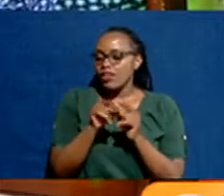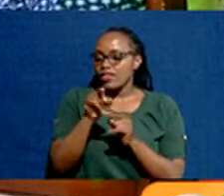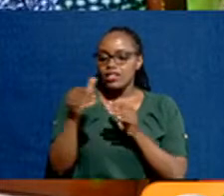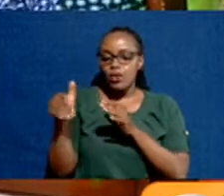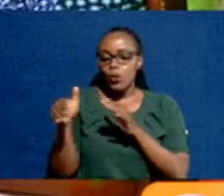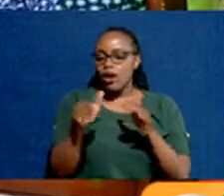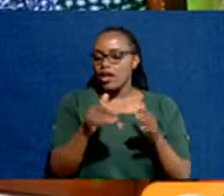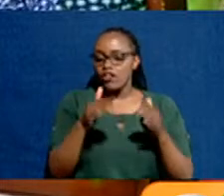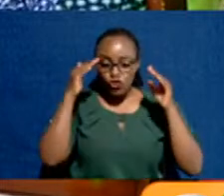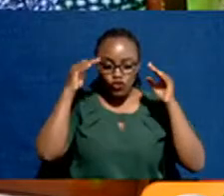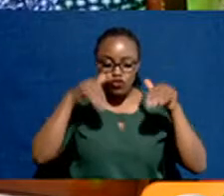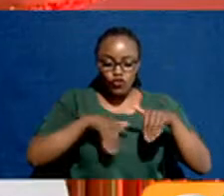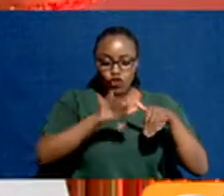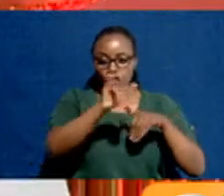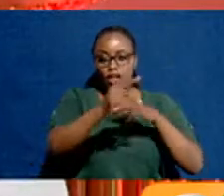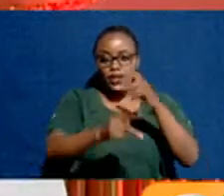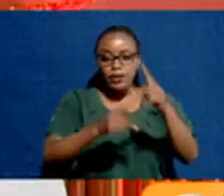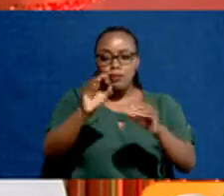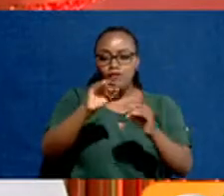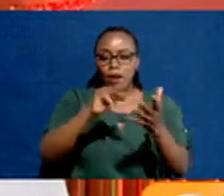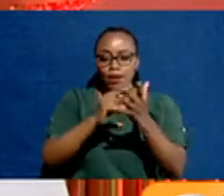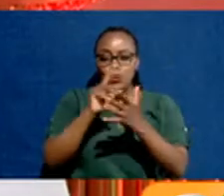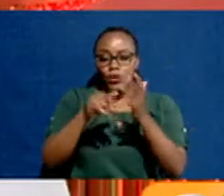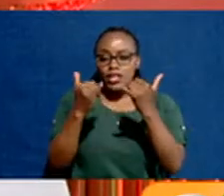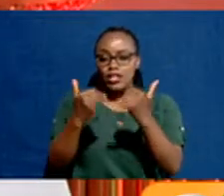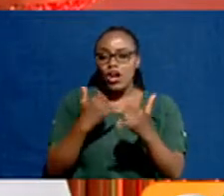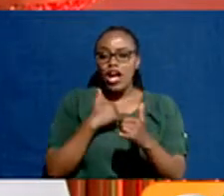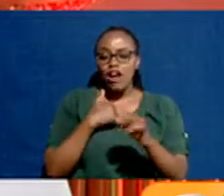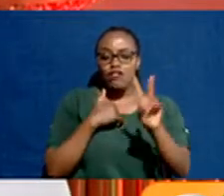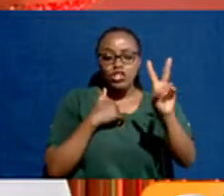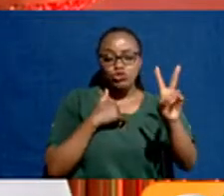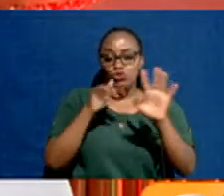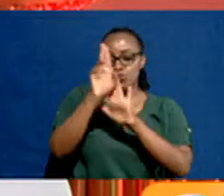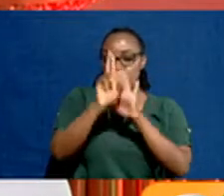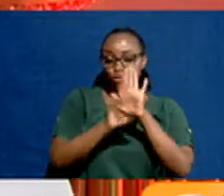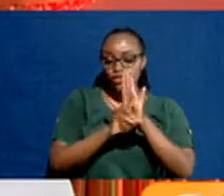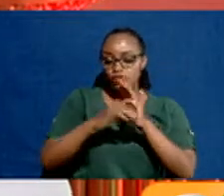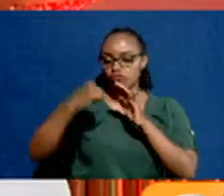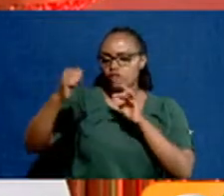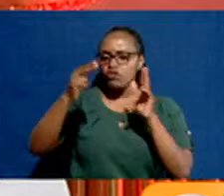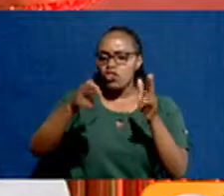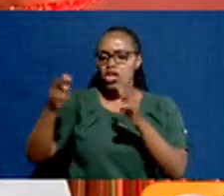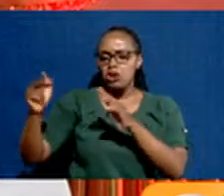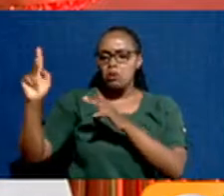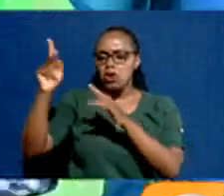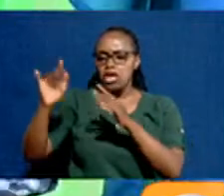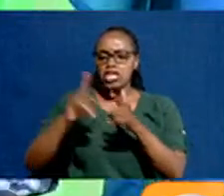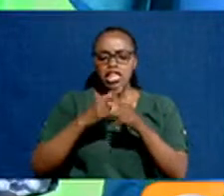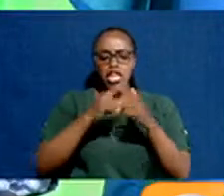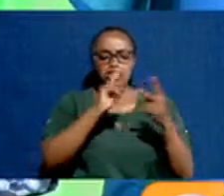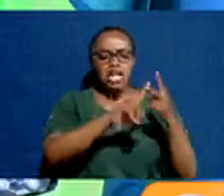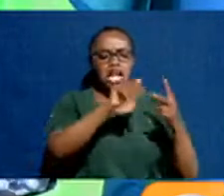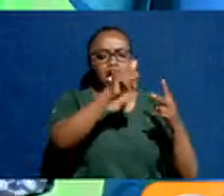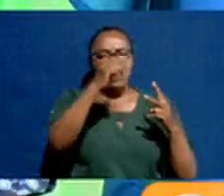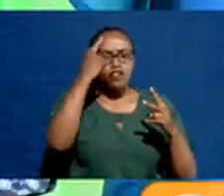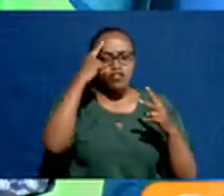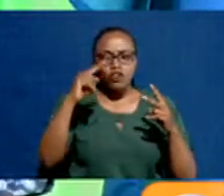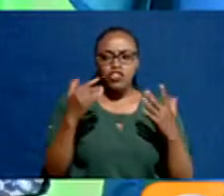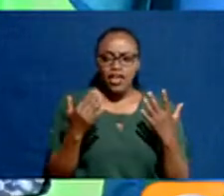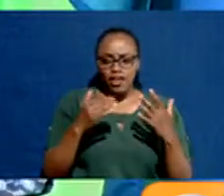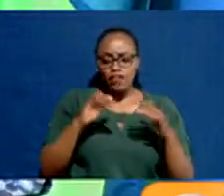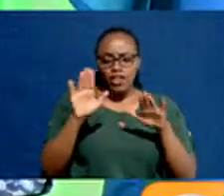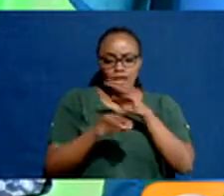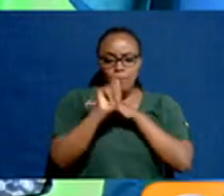mechanisms. Does that mean that now we have two sets of rules, one for the common mwananchi and then others for the deputy